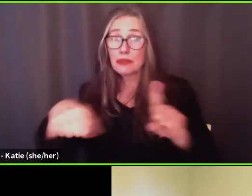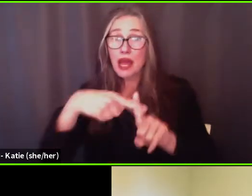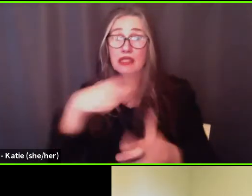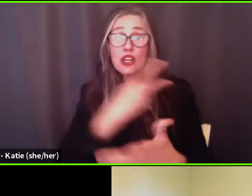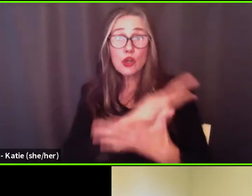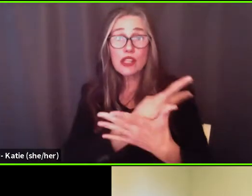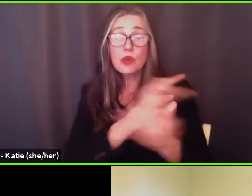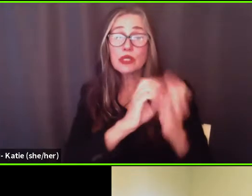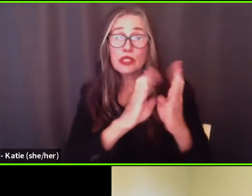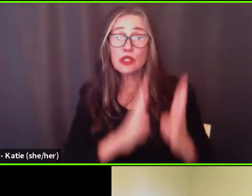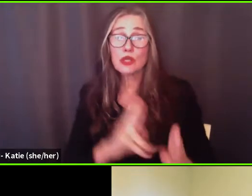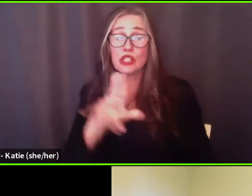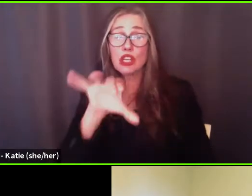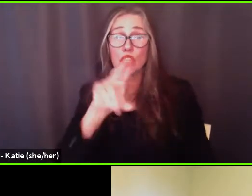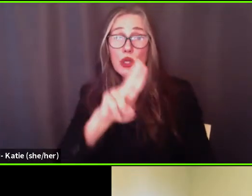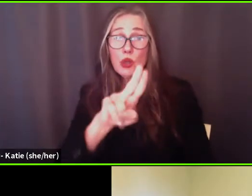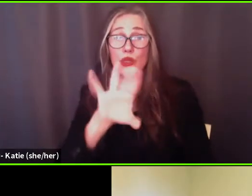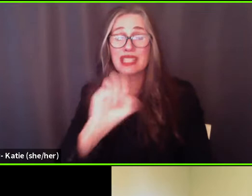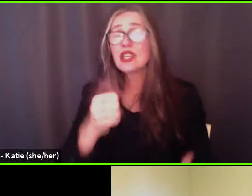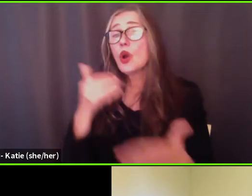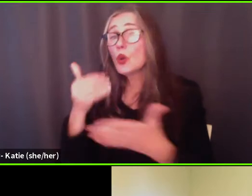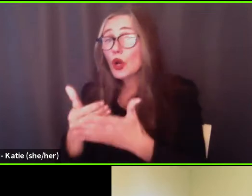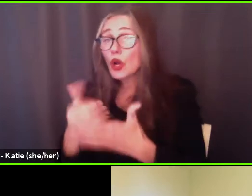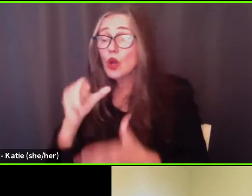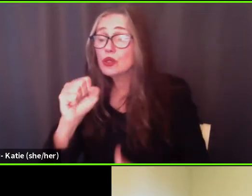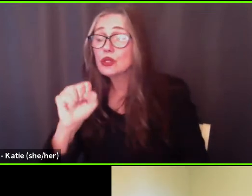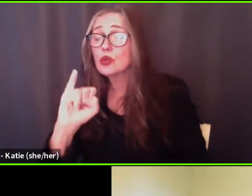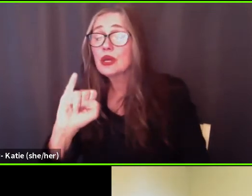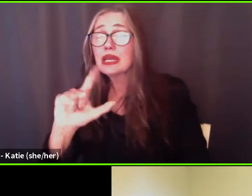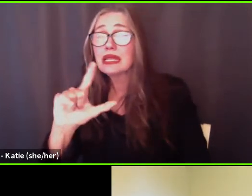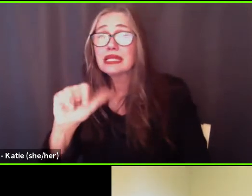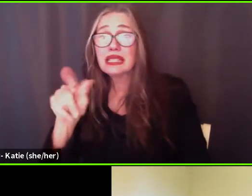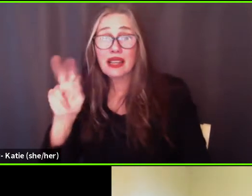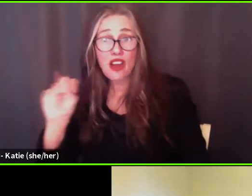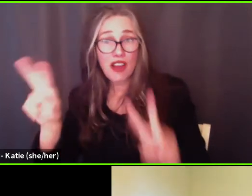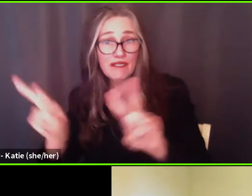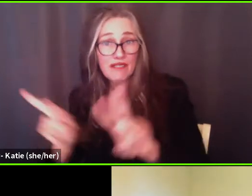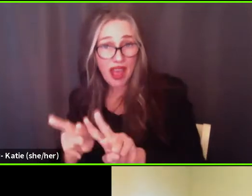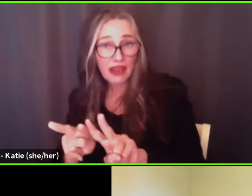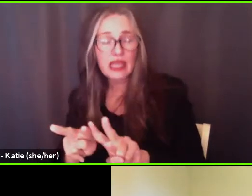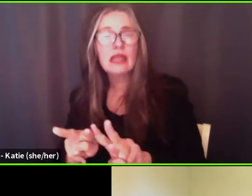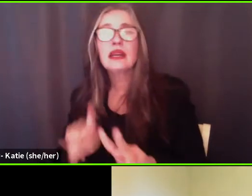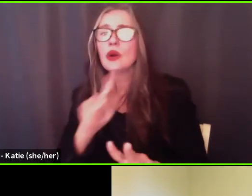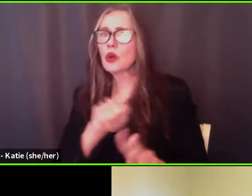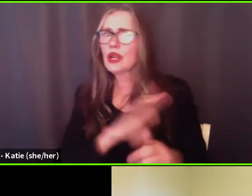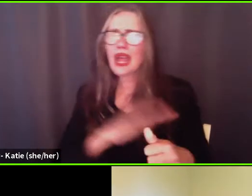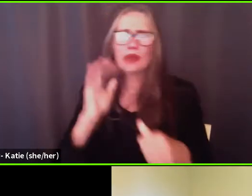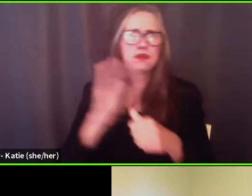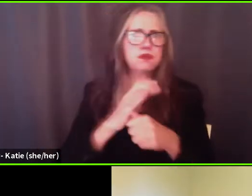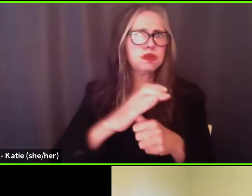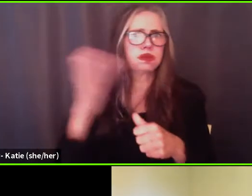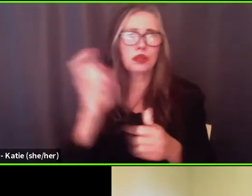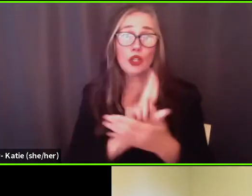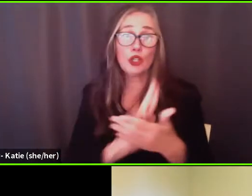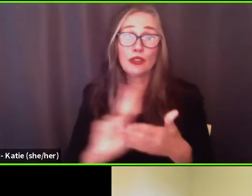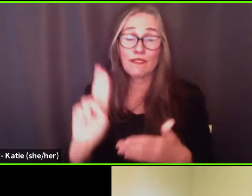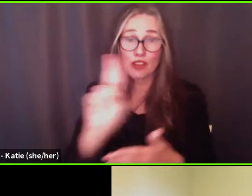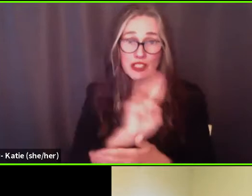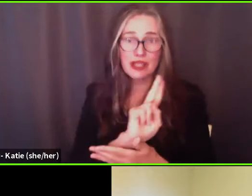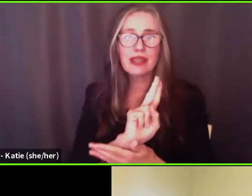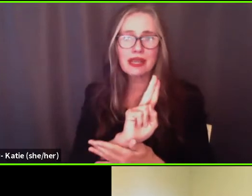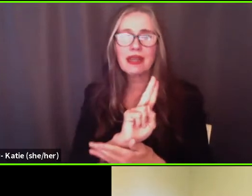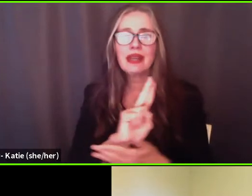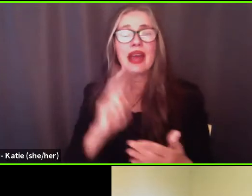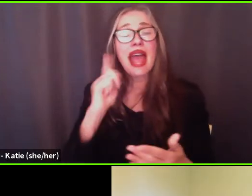proximity to silicon valley um in terms of how well as a space where a lot of technological innovation is occurring not only in